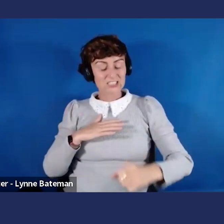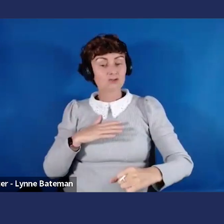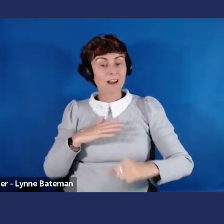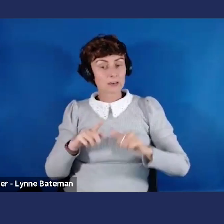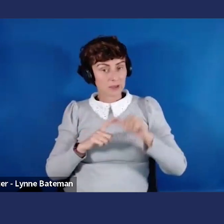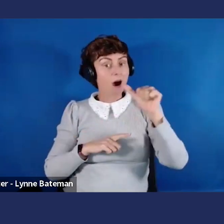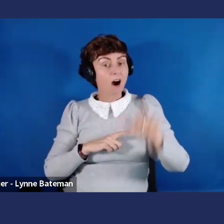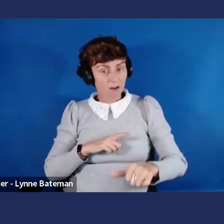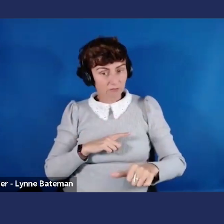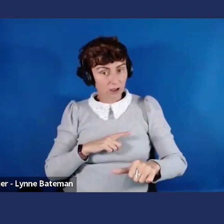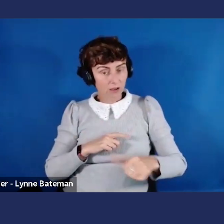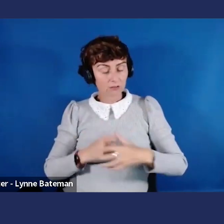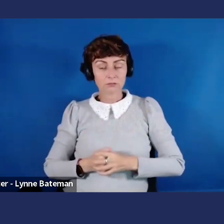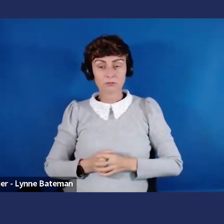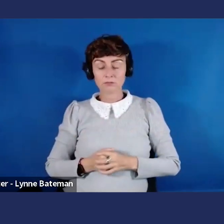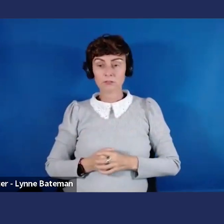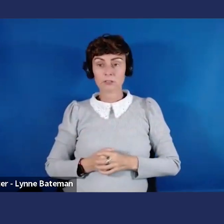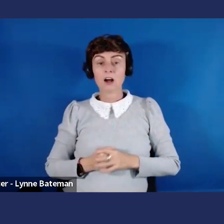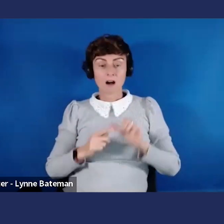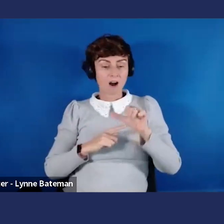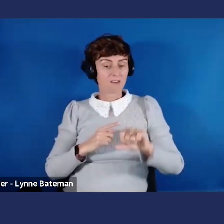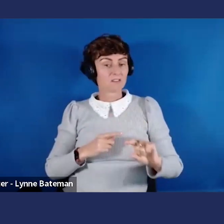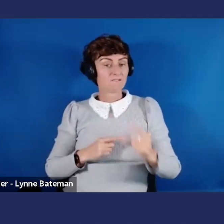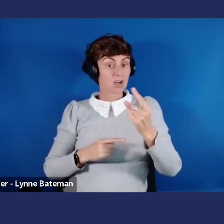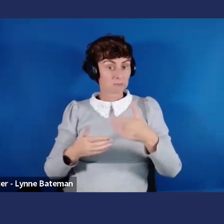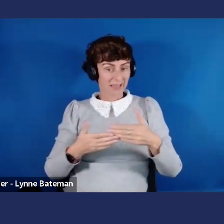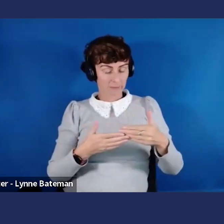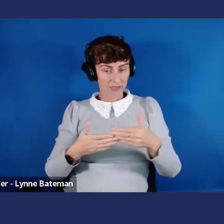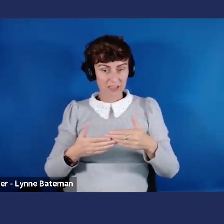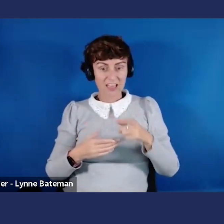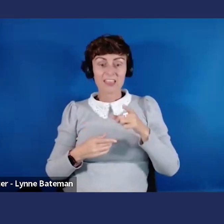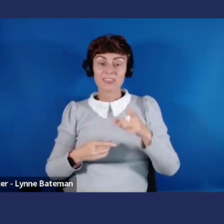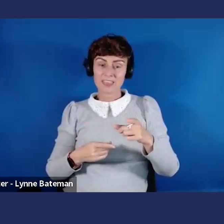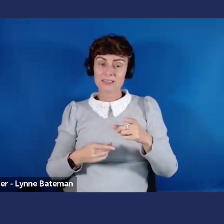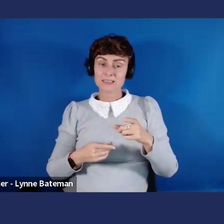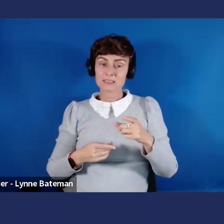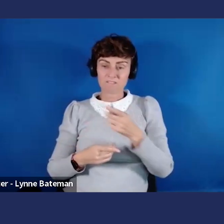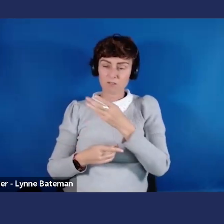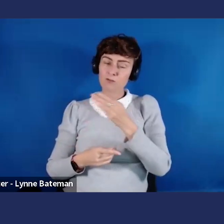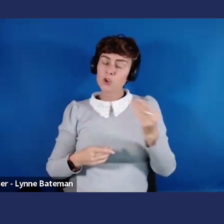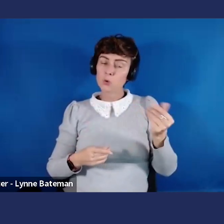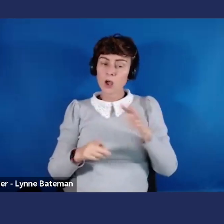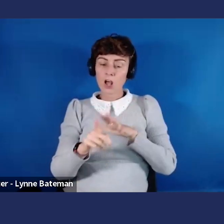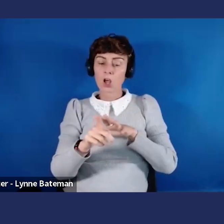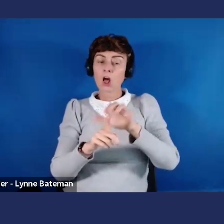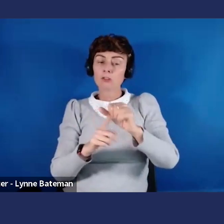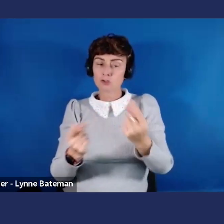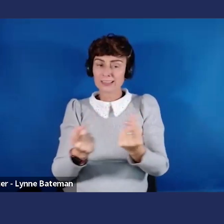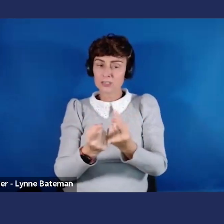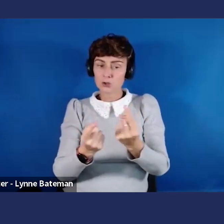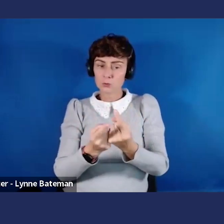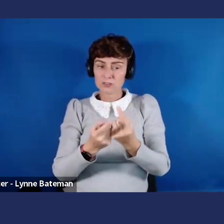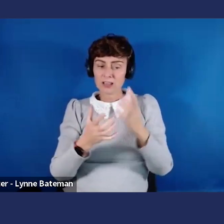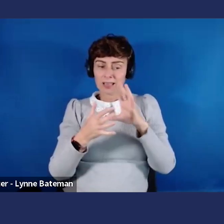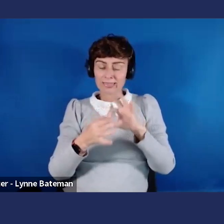immediately after the first child. And this had a lot of, there was a few cultural issues around, you know, the